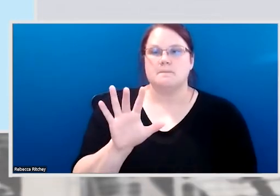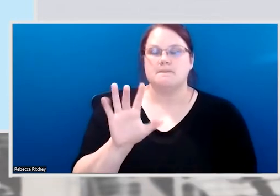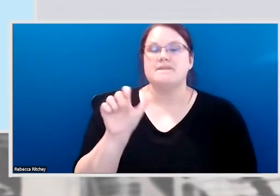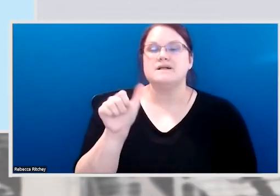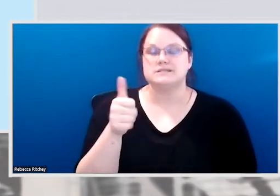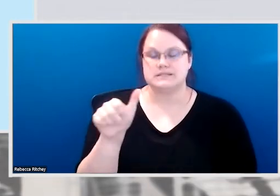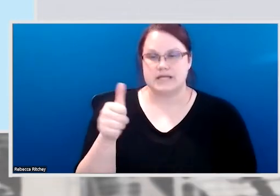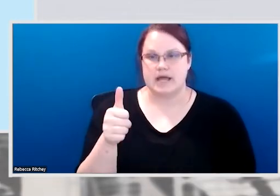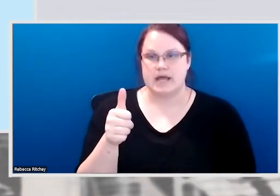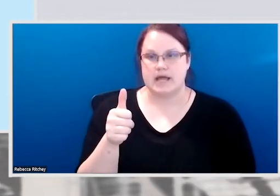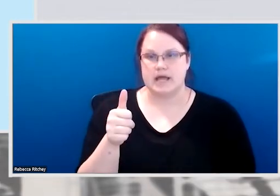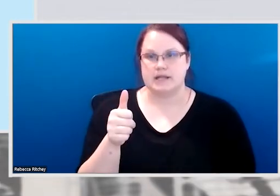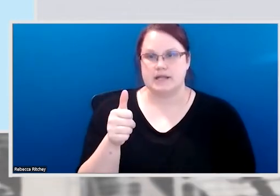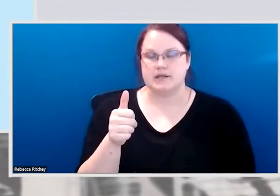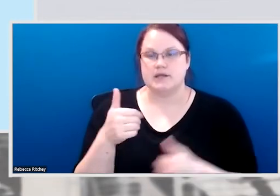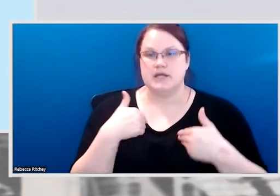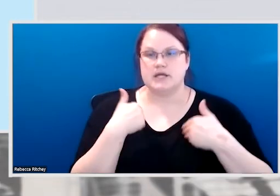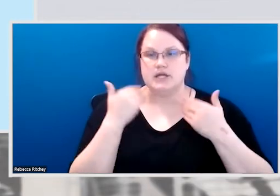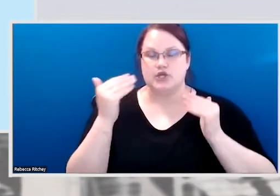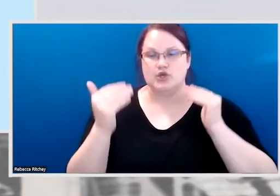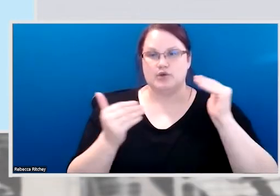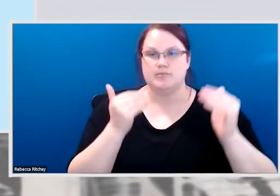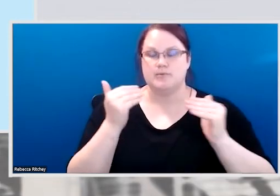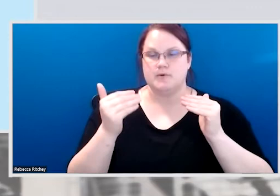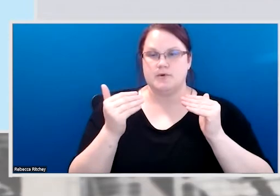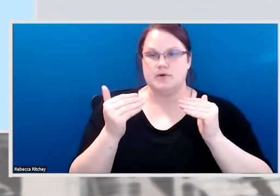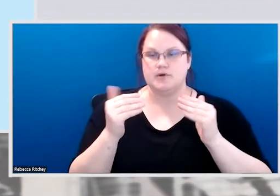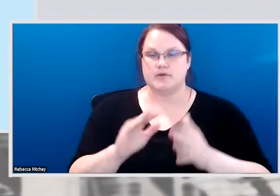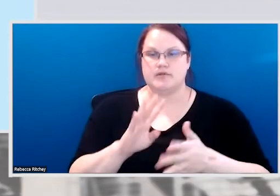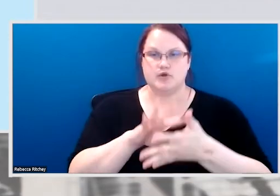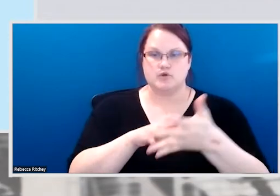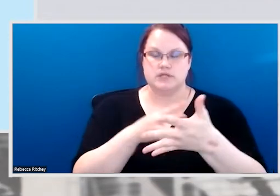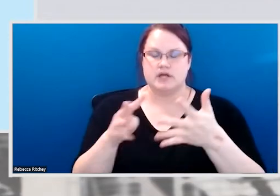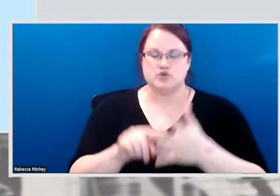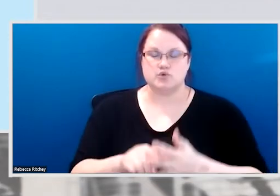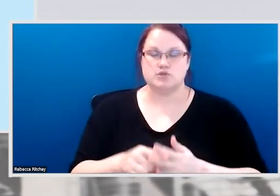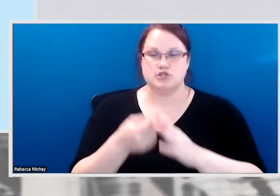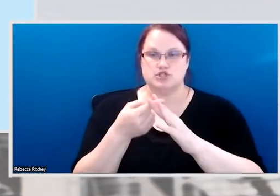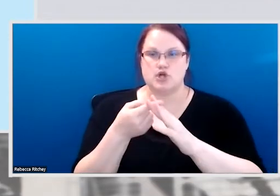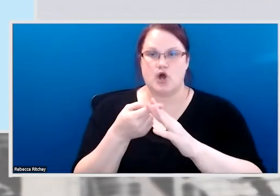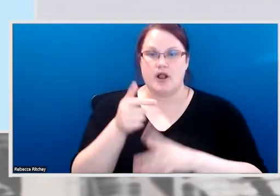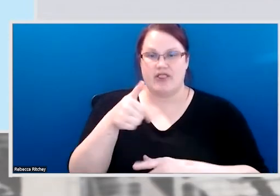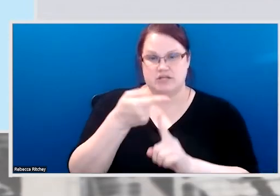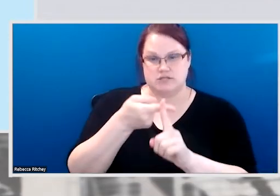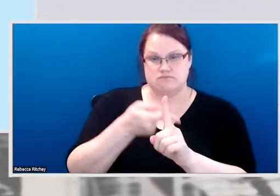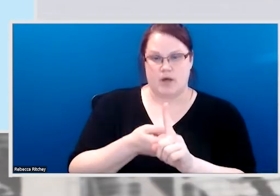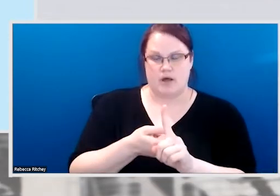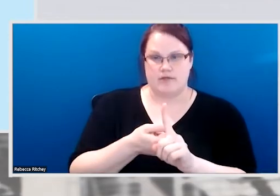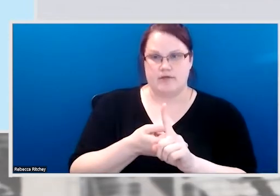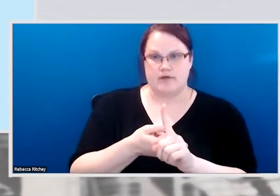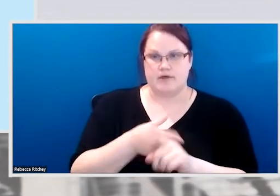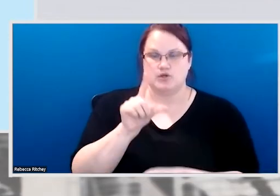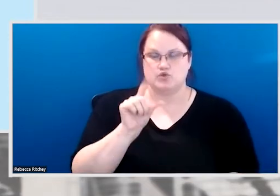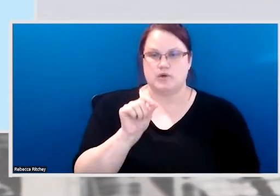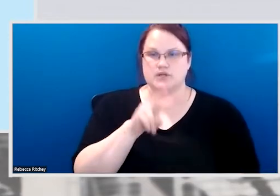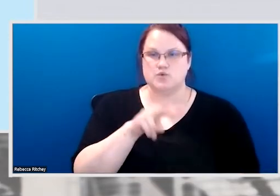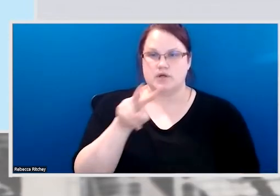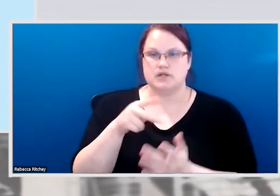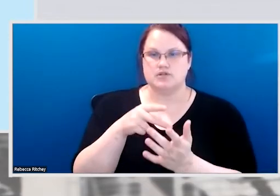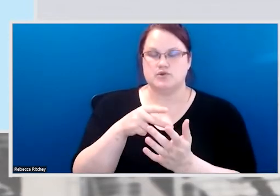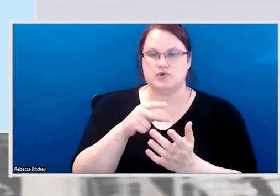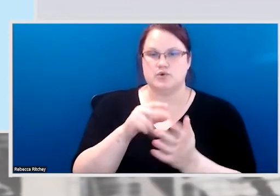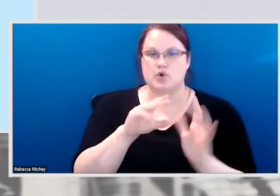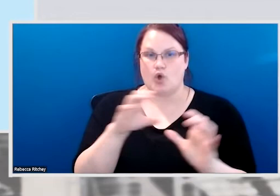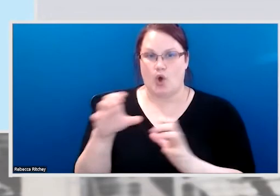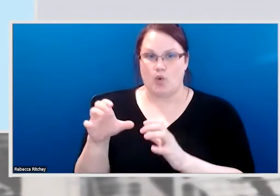10 youth entrepreneurs are scheduled to start this month in the 2022 cohort. And